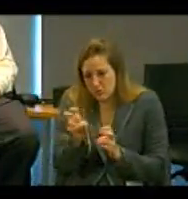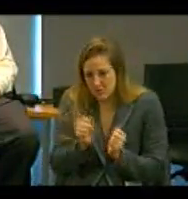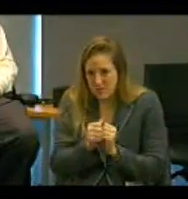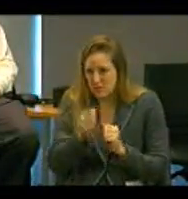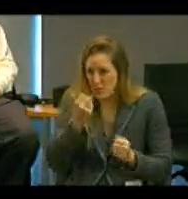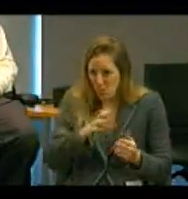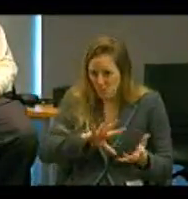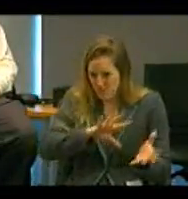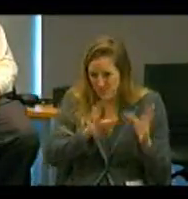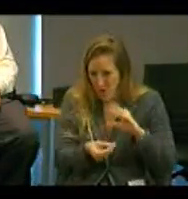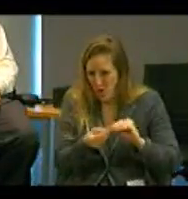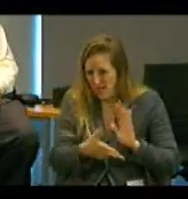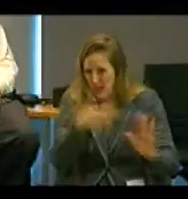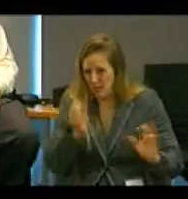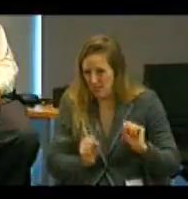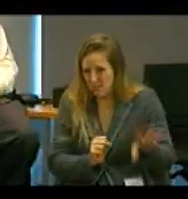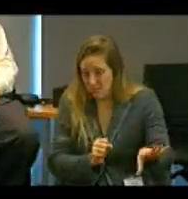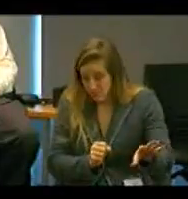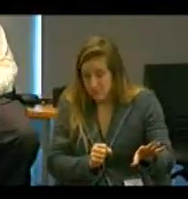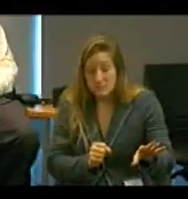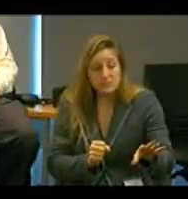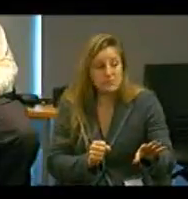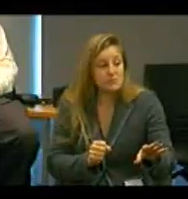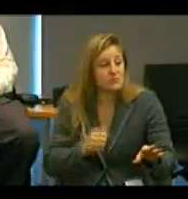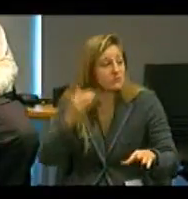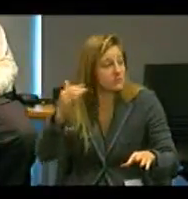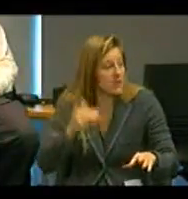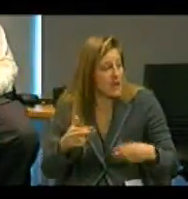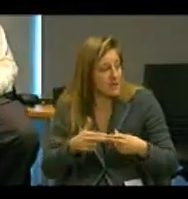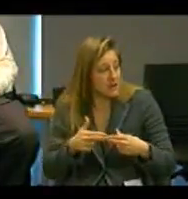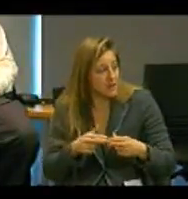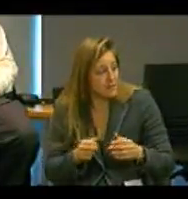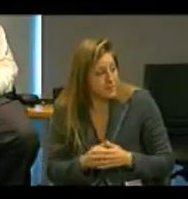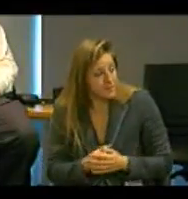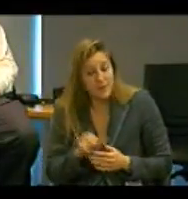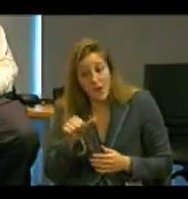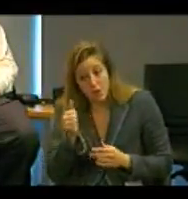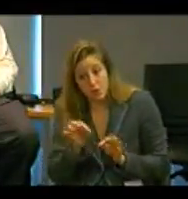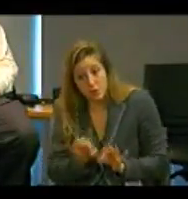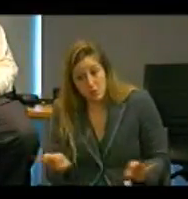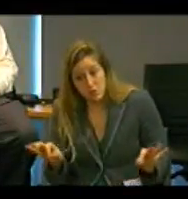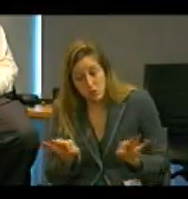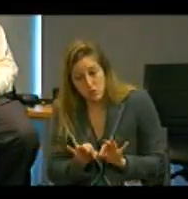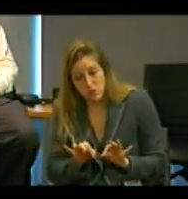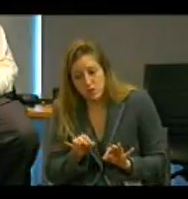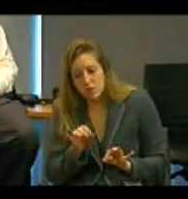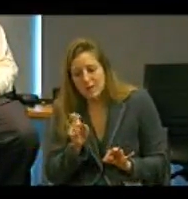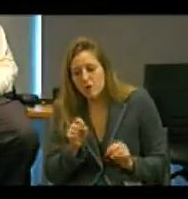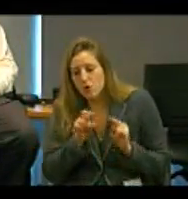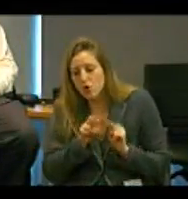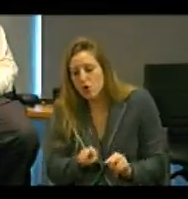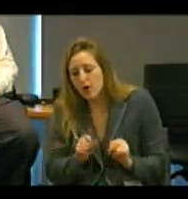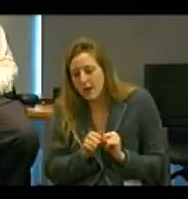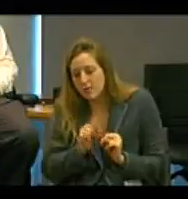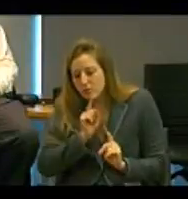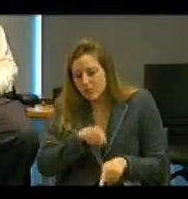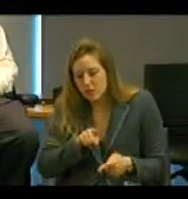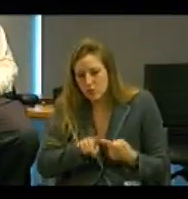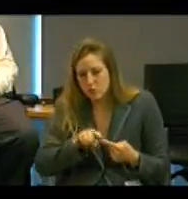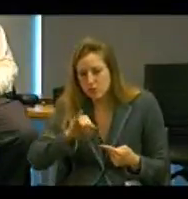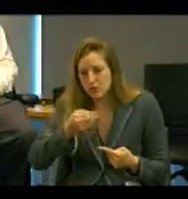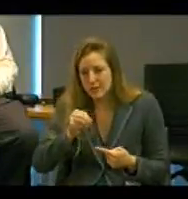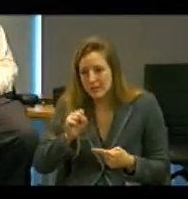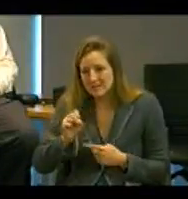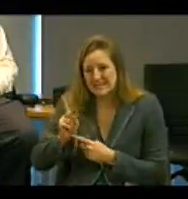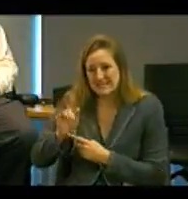slide. The other thing that's important, and this is sort of to look a response to James Scanlon research, but